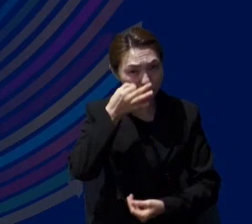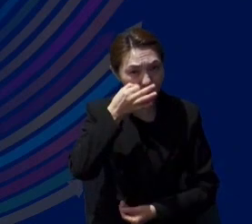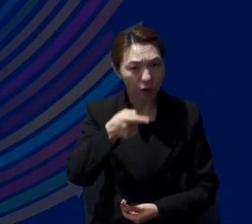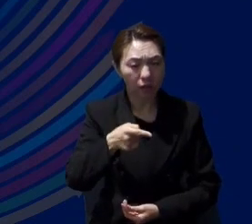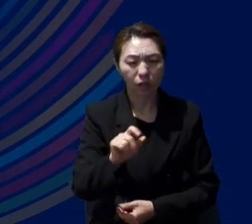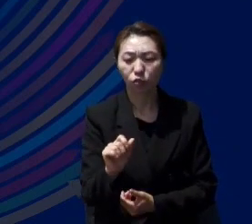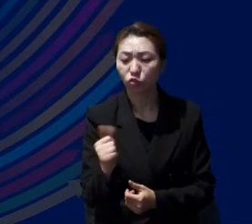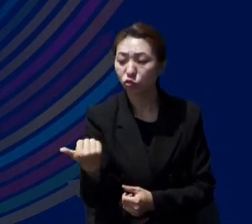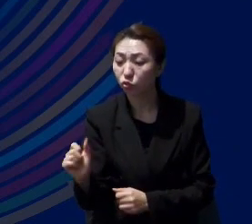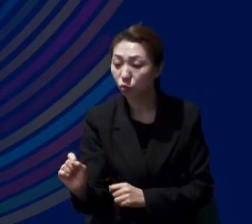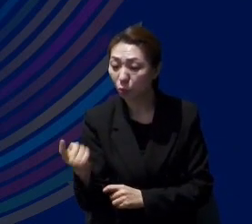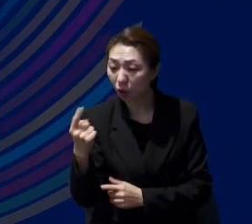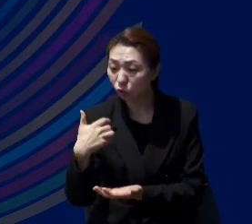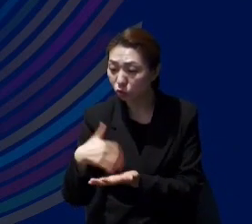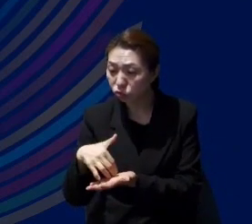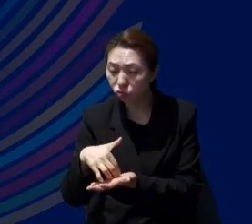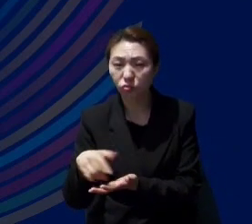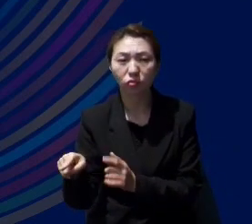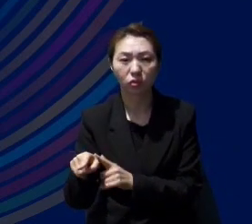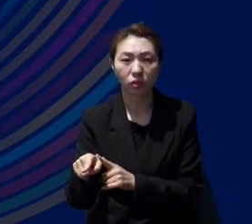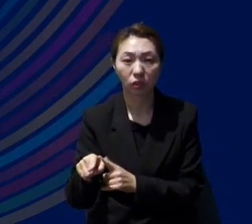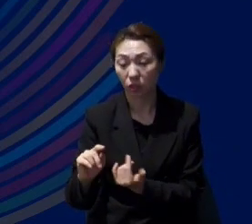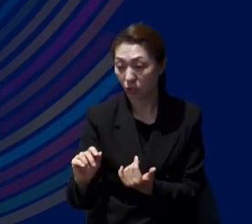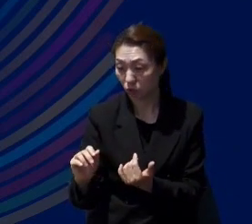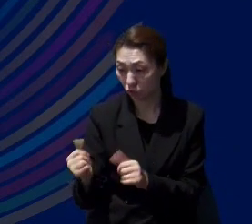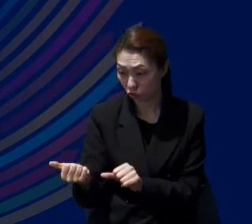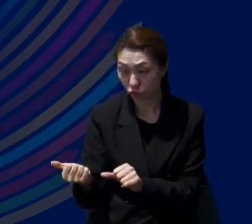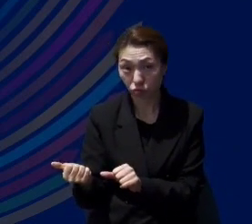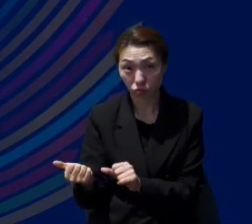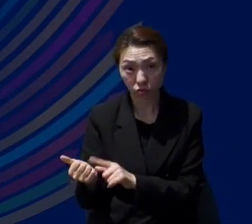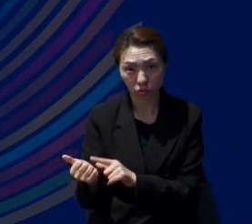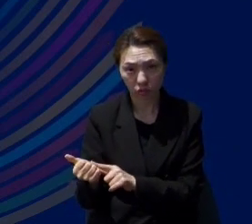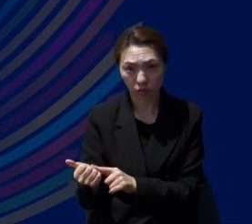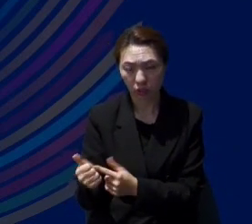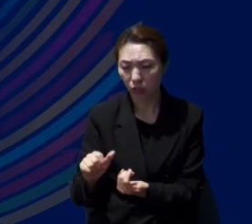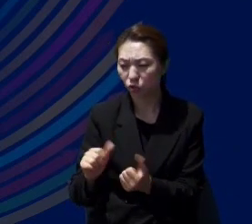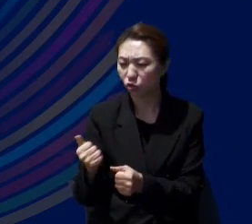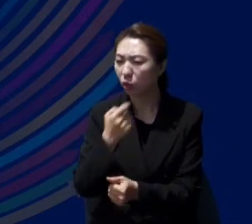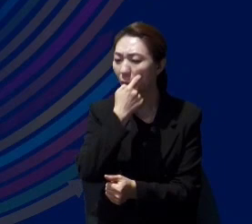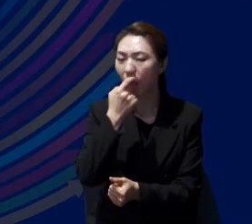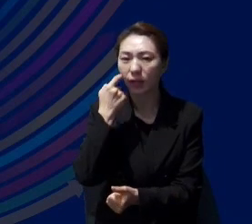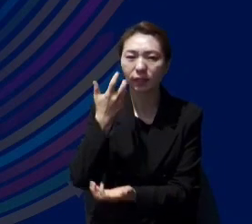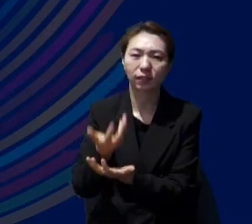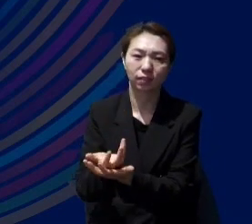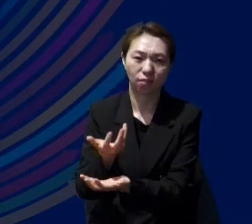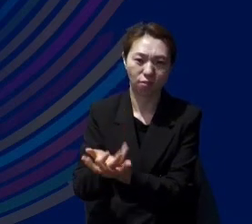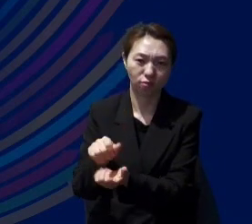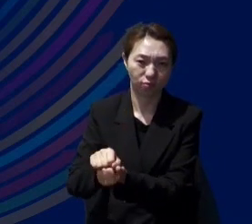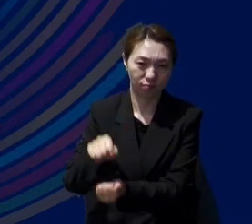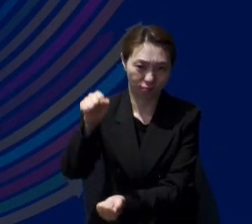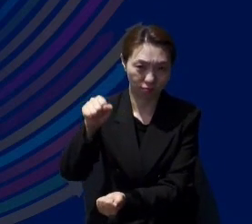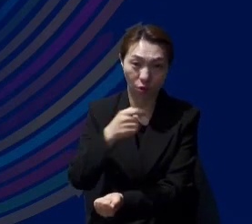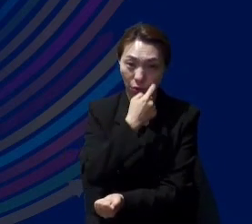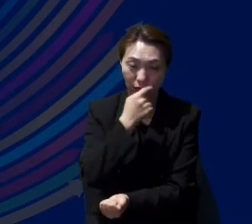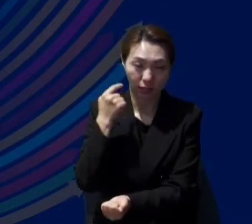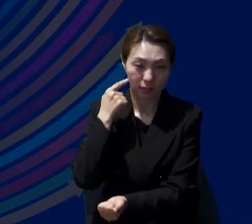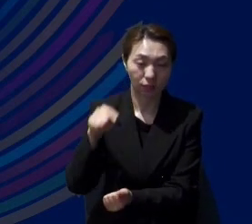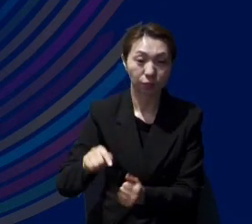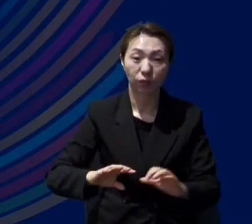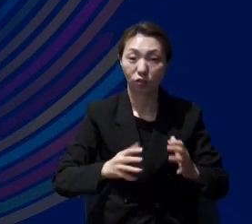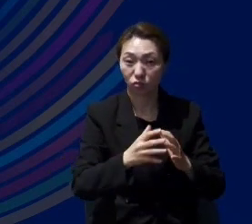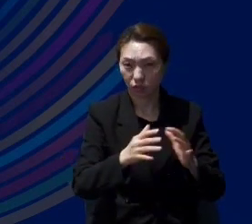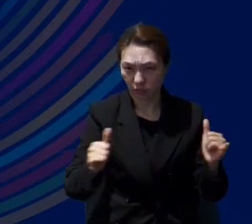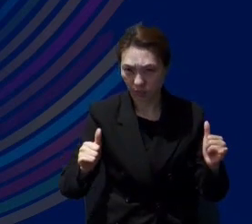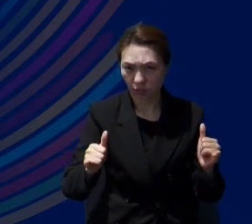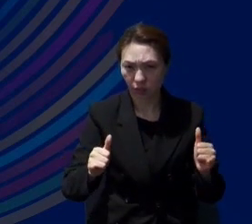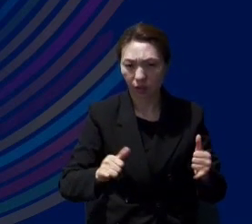death certificates. There is something called the National Vital Statistics System in the US that's essentially a collaborative process among all the